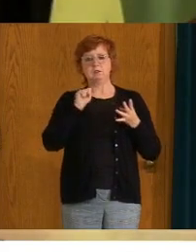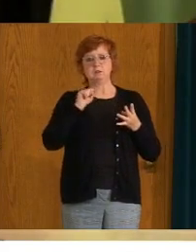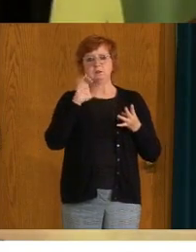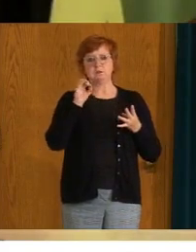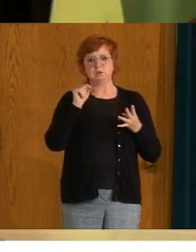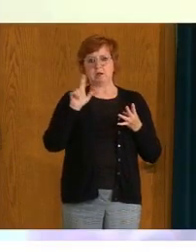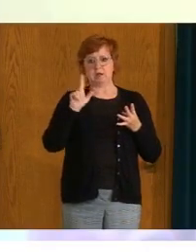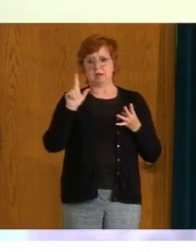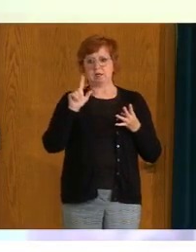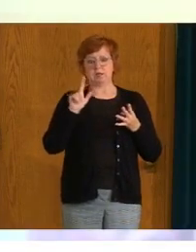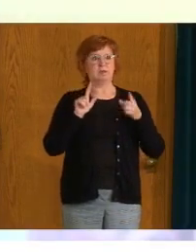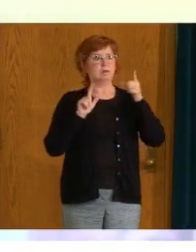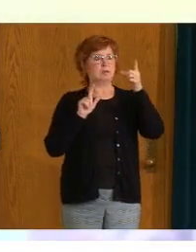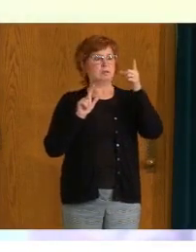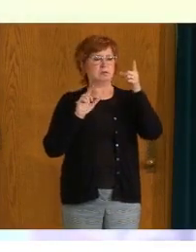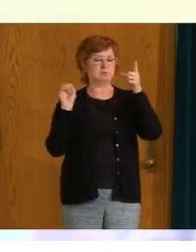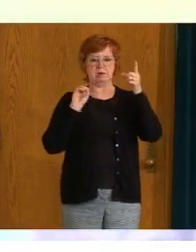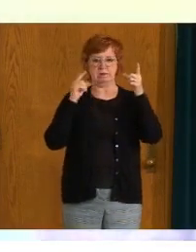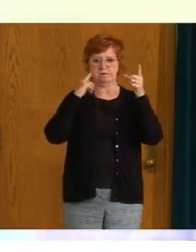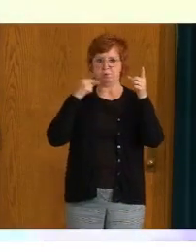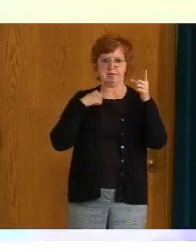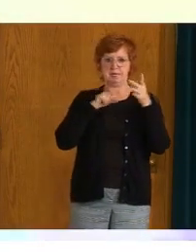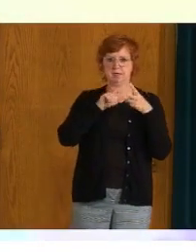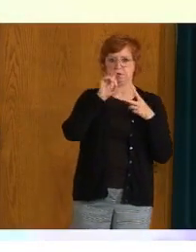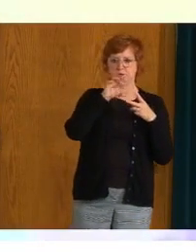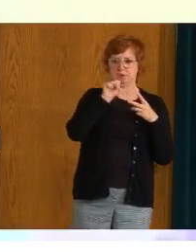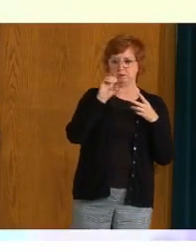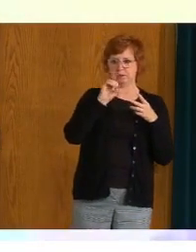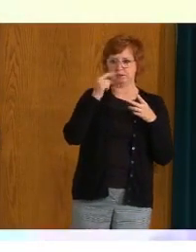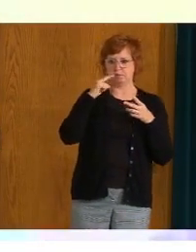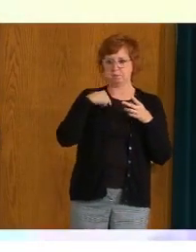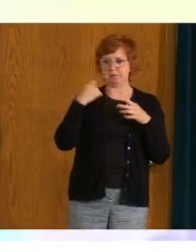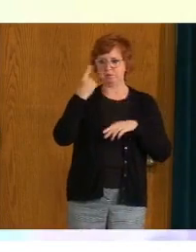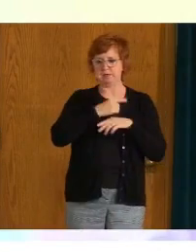Okay. None from me today, Premier. Thank you.